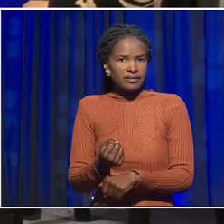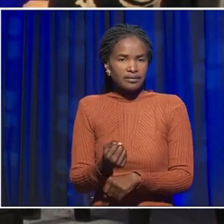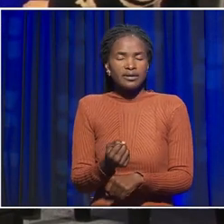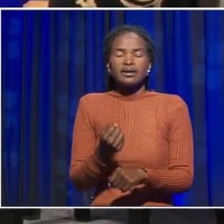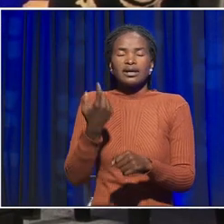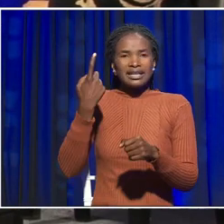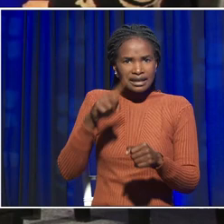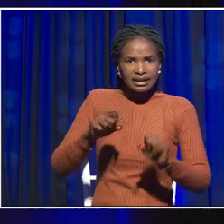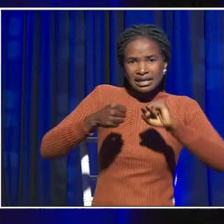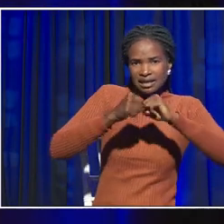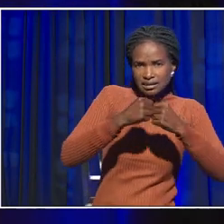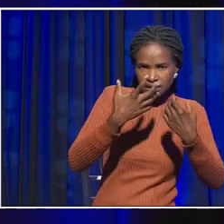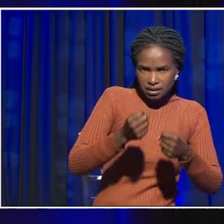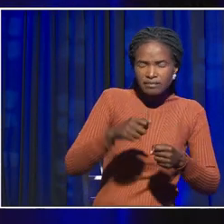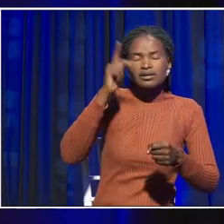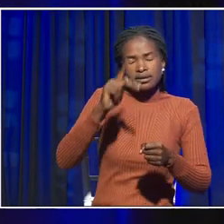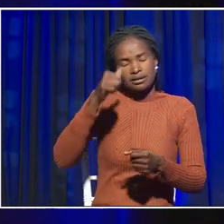this, that